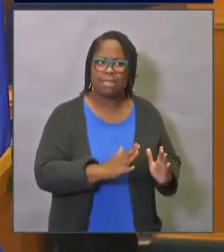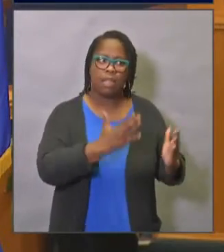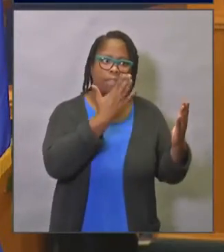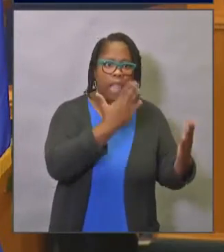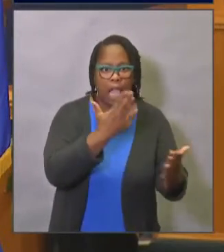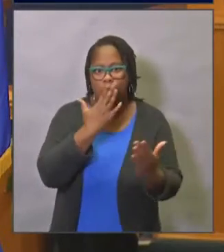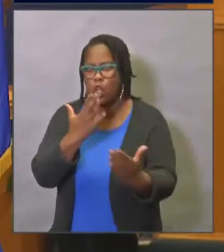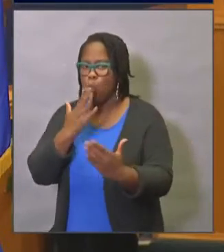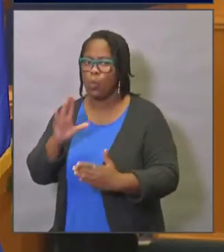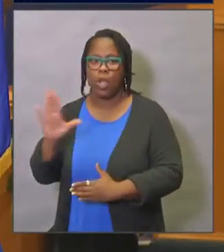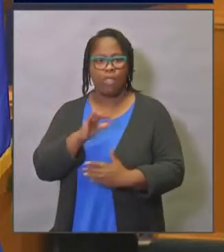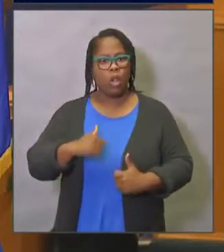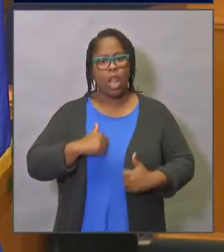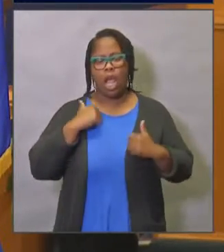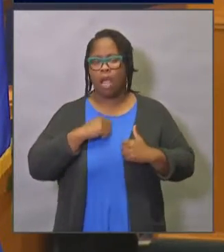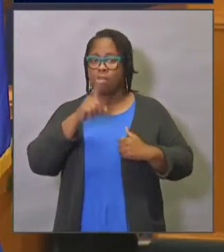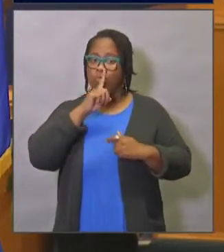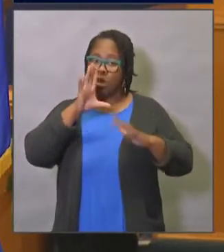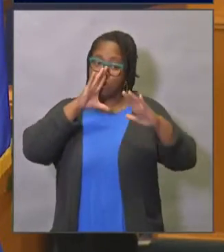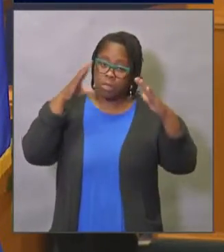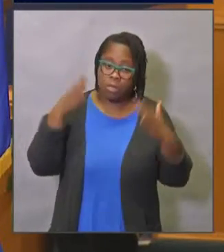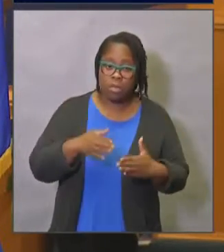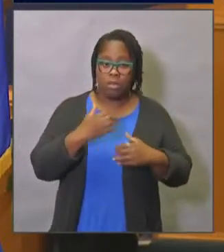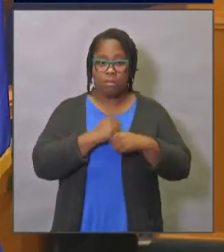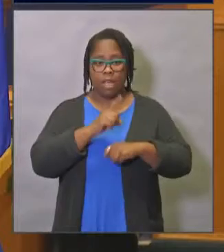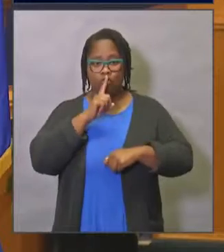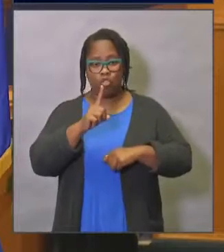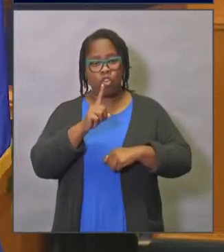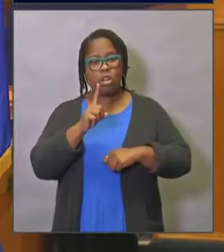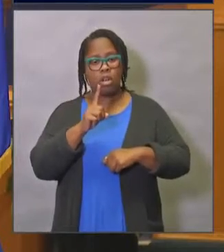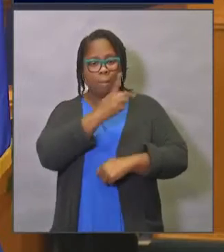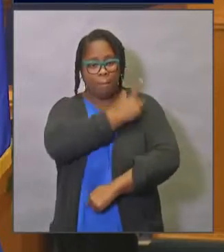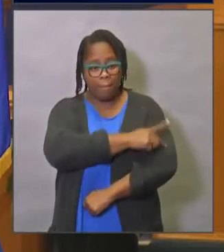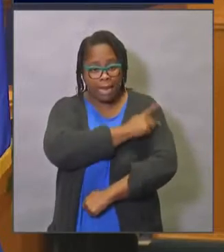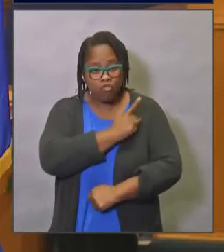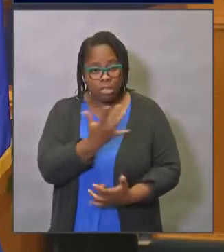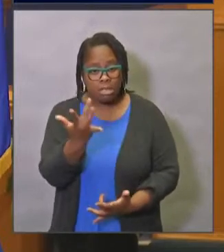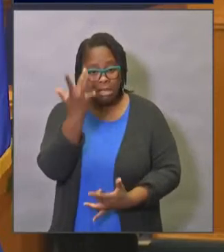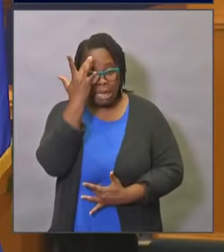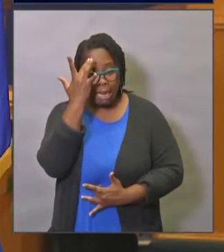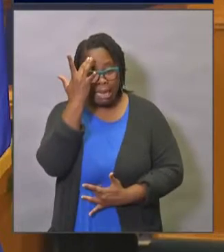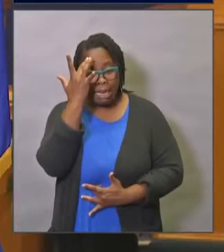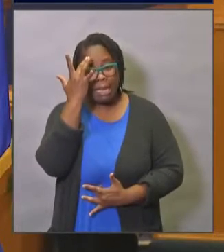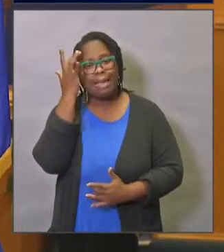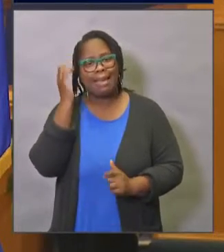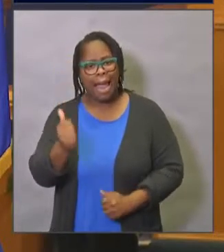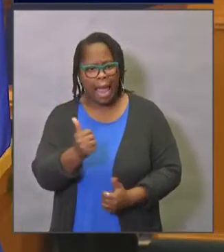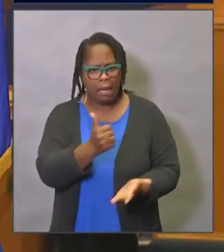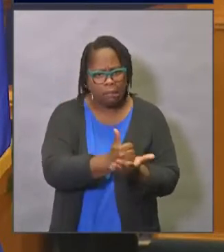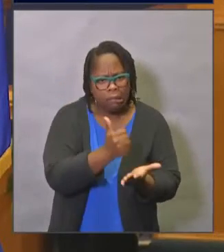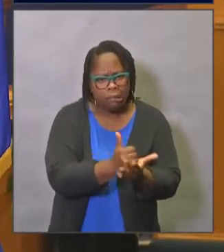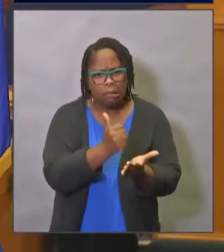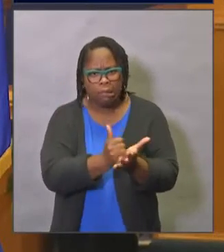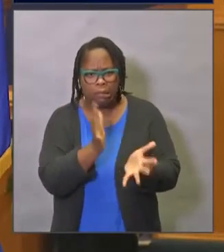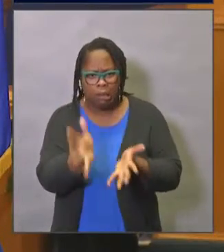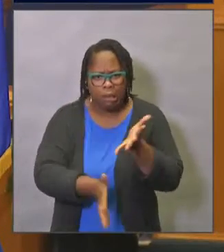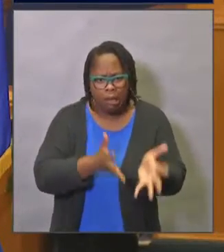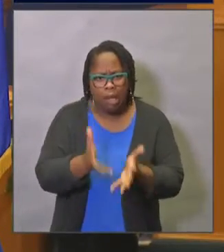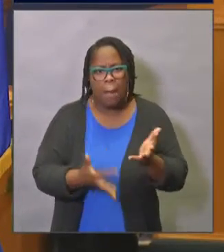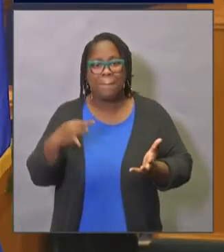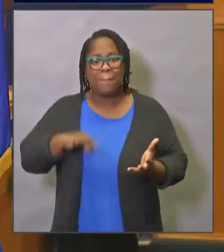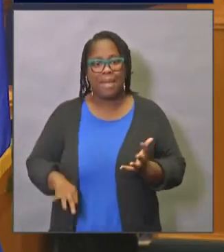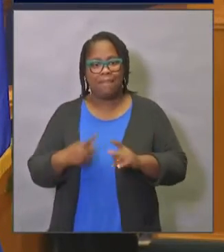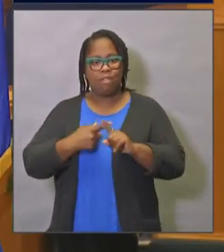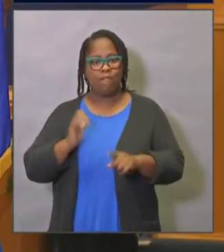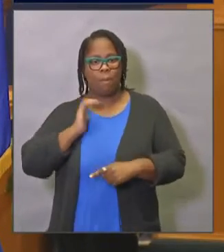have dedicated their lives to trying to make sure that patients are able to get the best care and benefit from the advances we've made